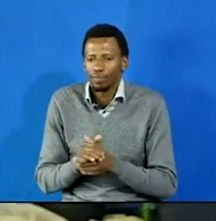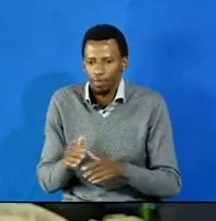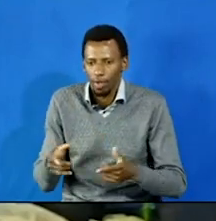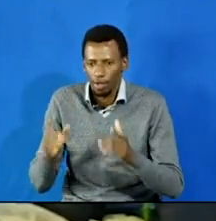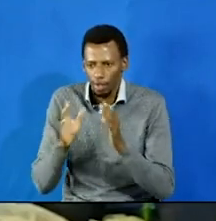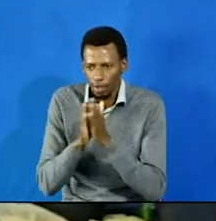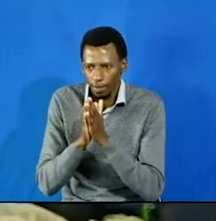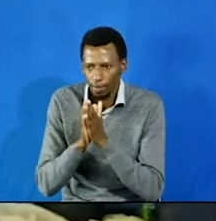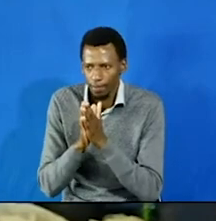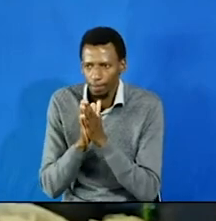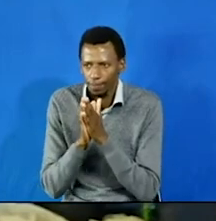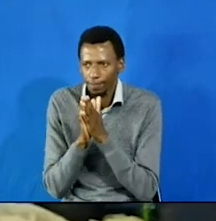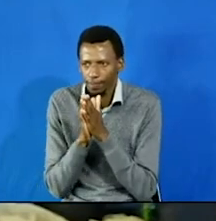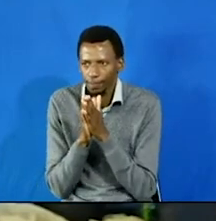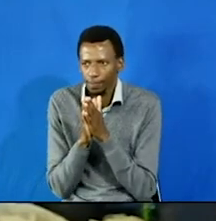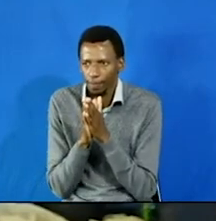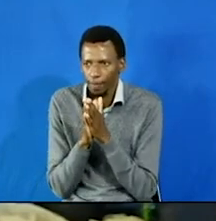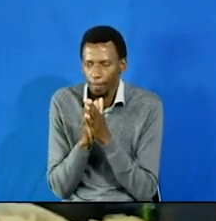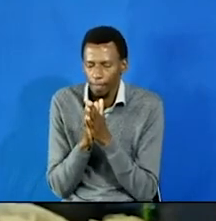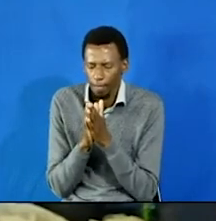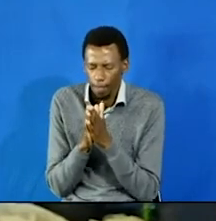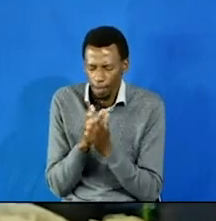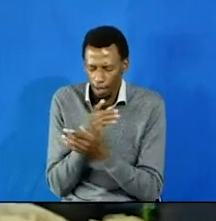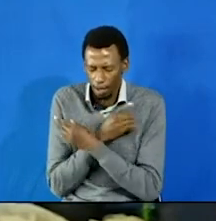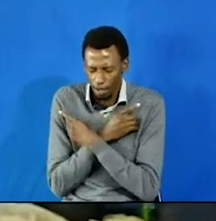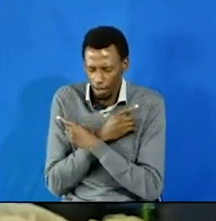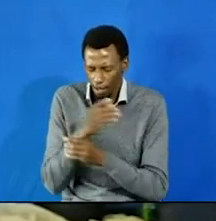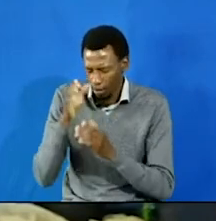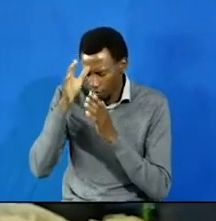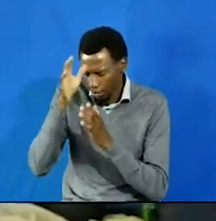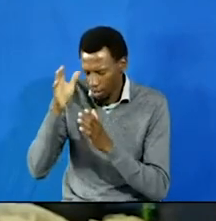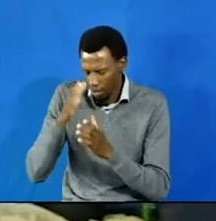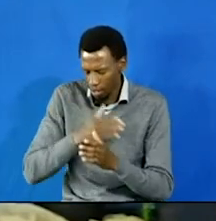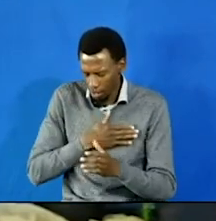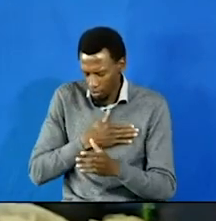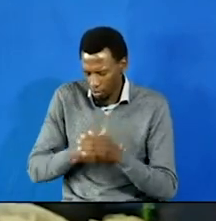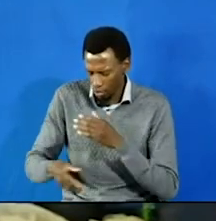us pray. Our dear Father, God Almighty,